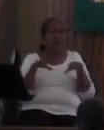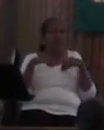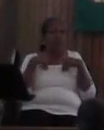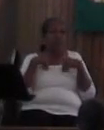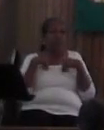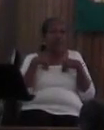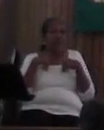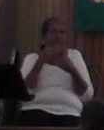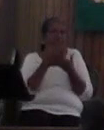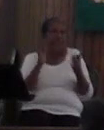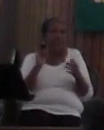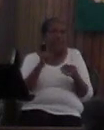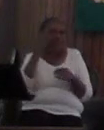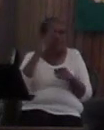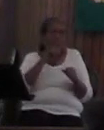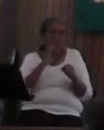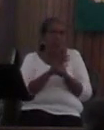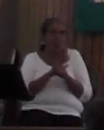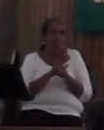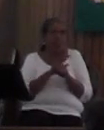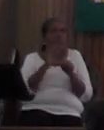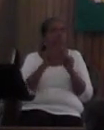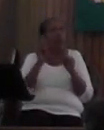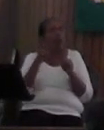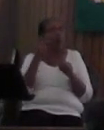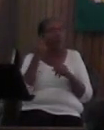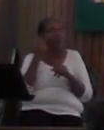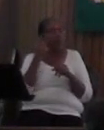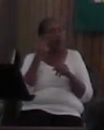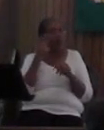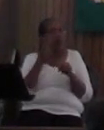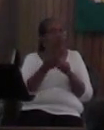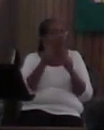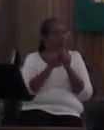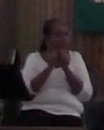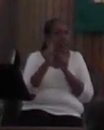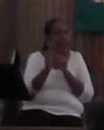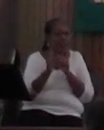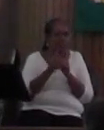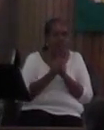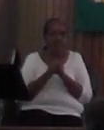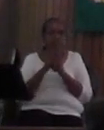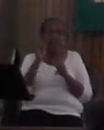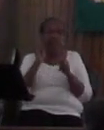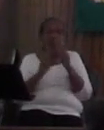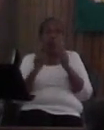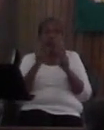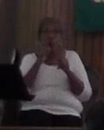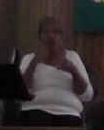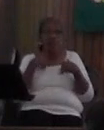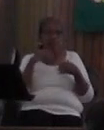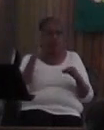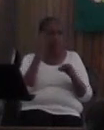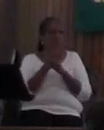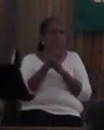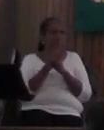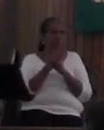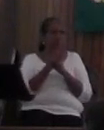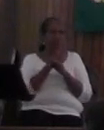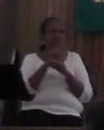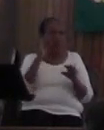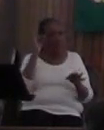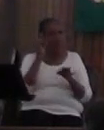things promised, but only saw them from a distance. They were people of faith, and faith